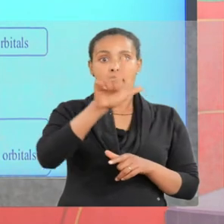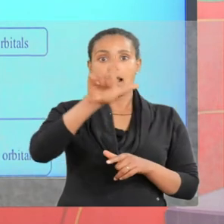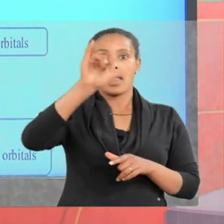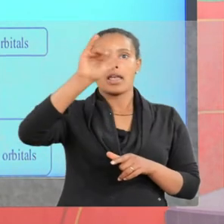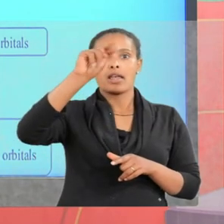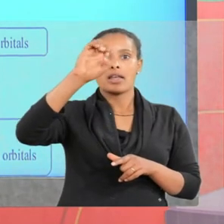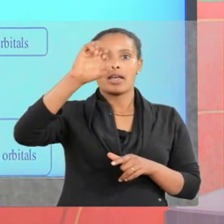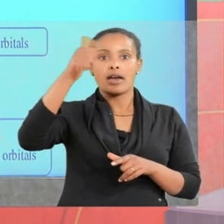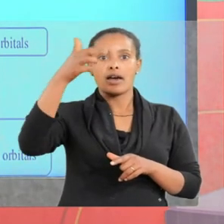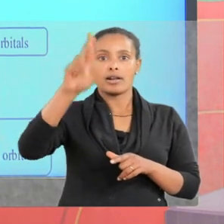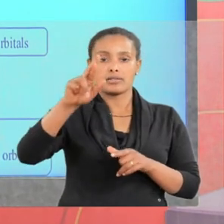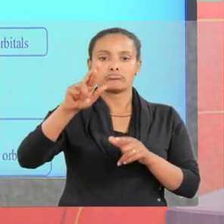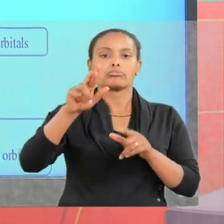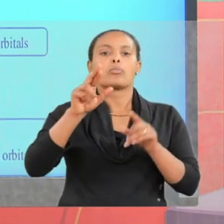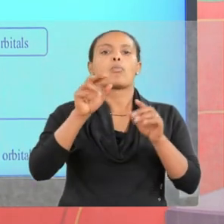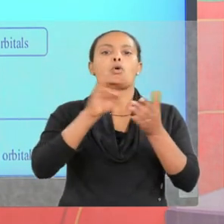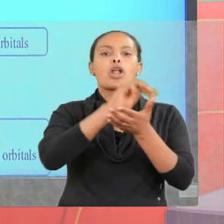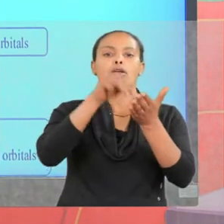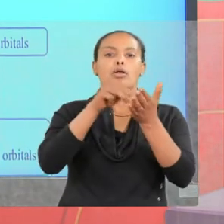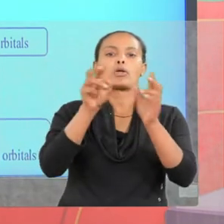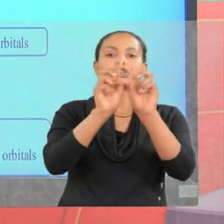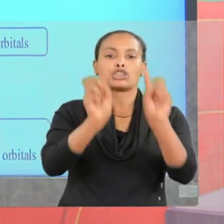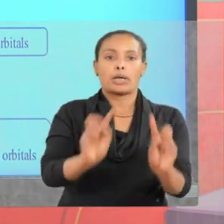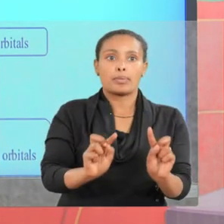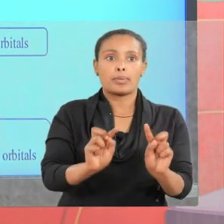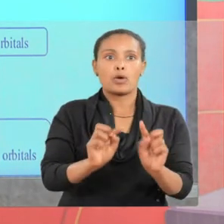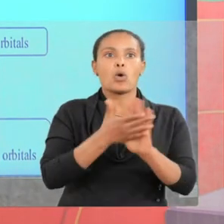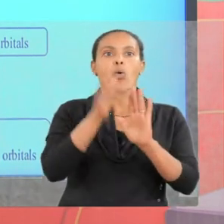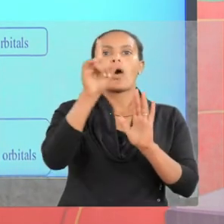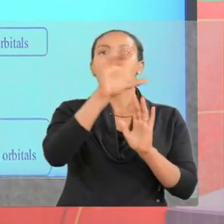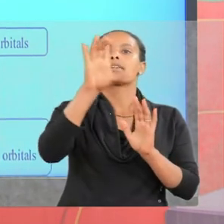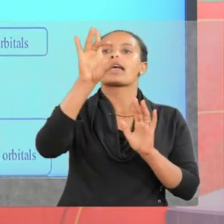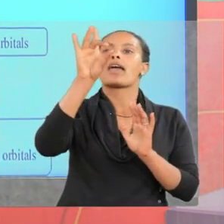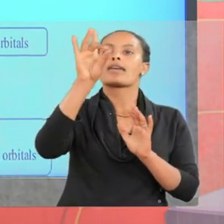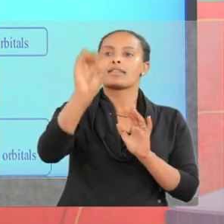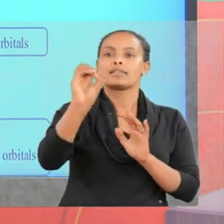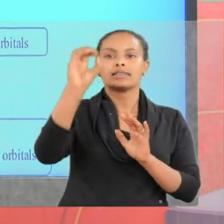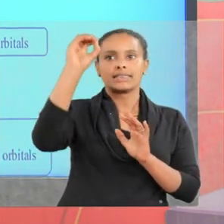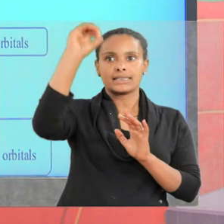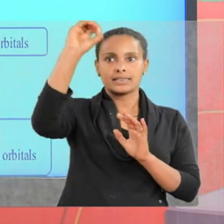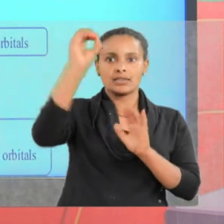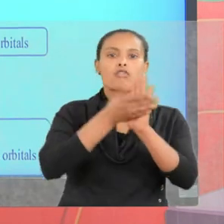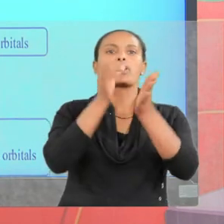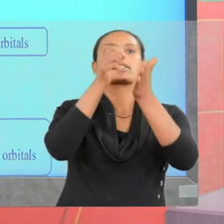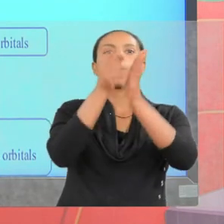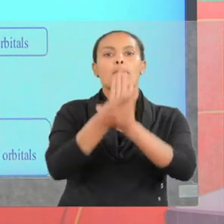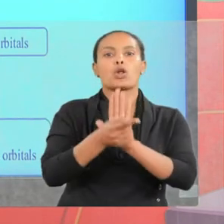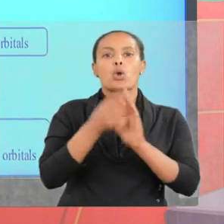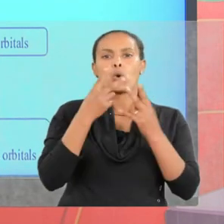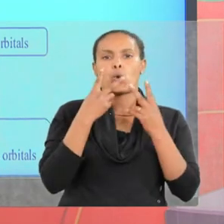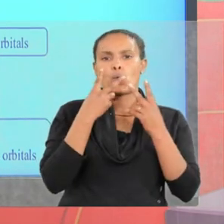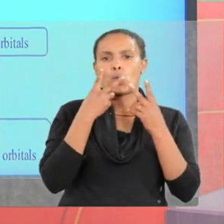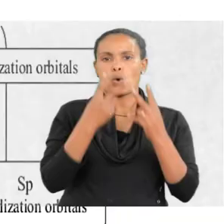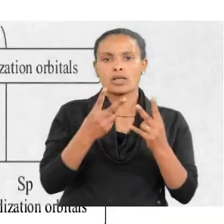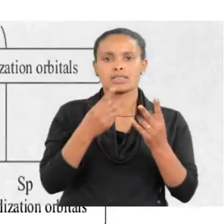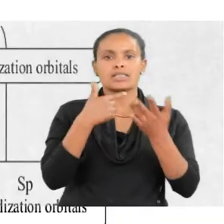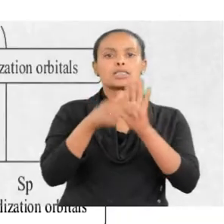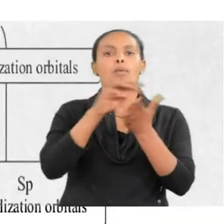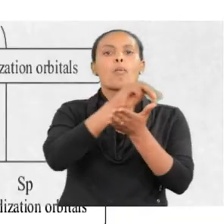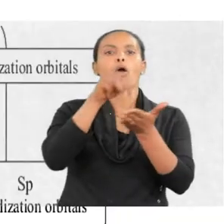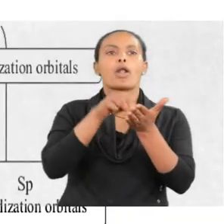molecular shape with bond angle 180 degrees. For example, look at this